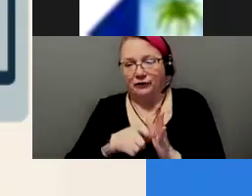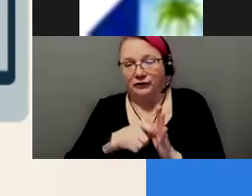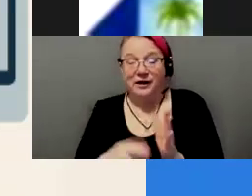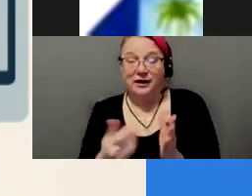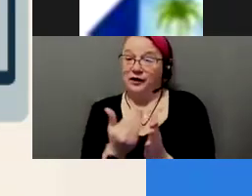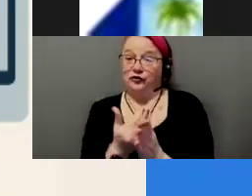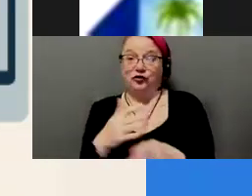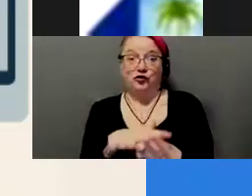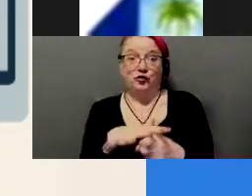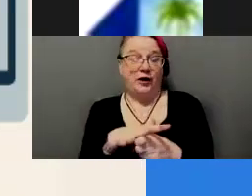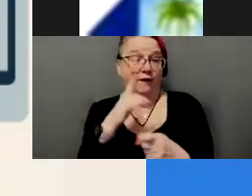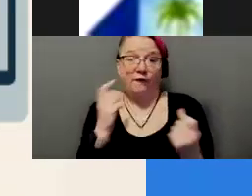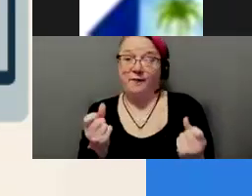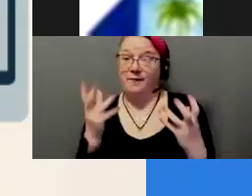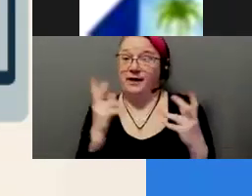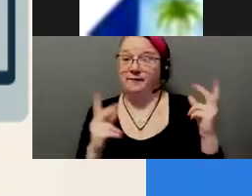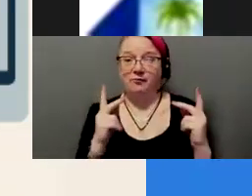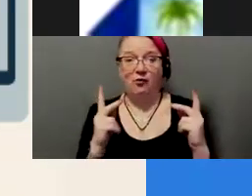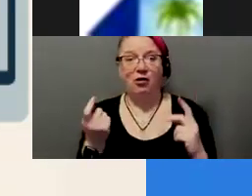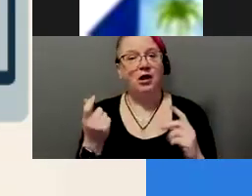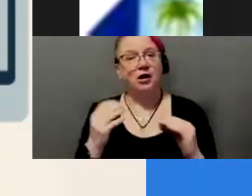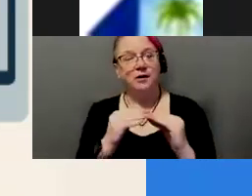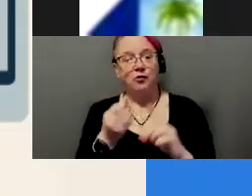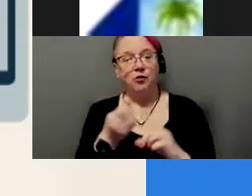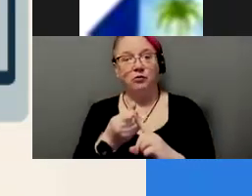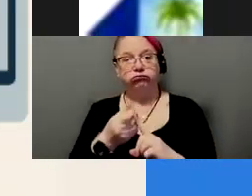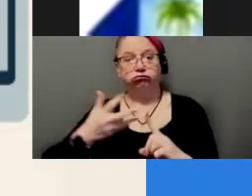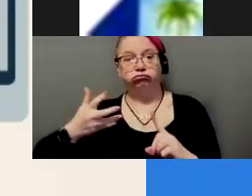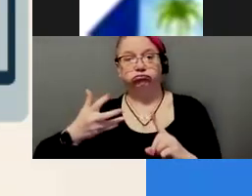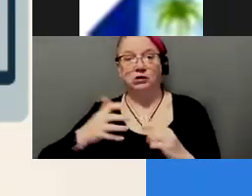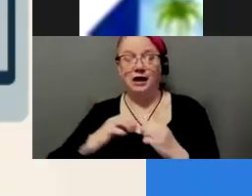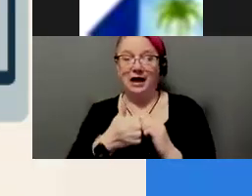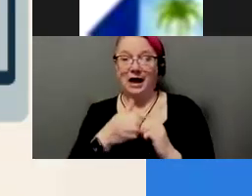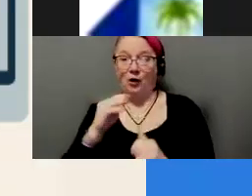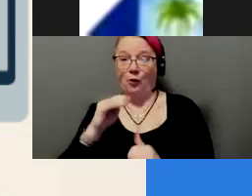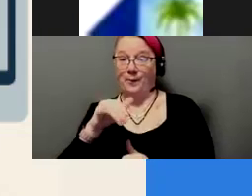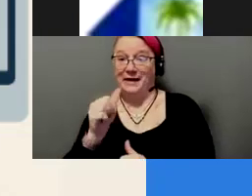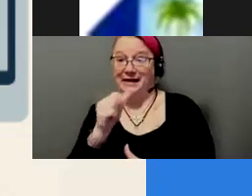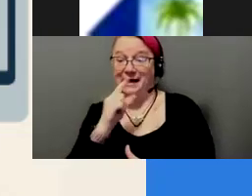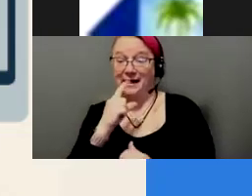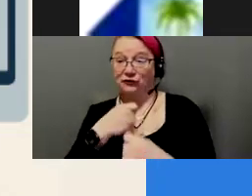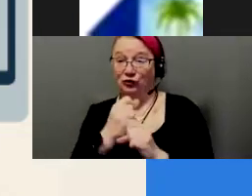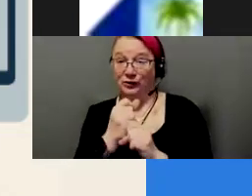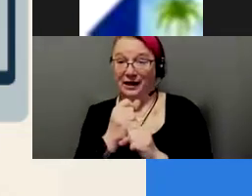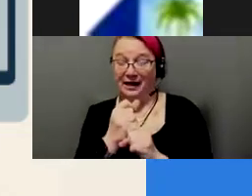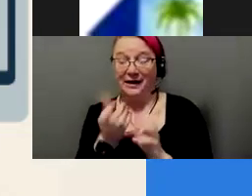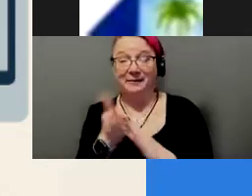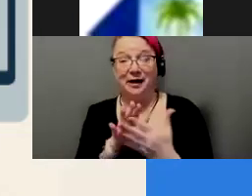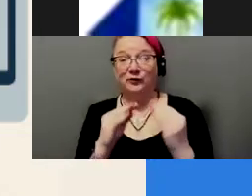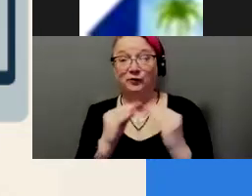media literacy for many, and it is a little more expansive as the how media is created piece here gets a little more